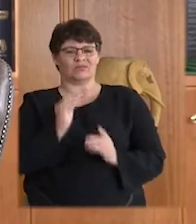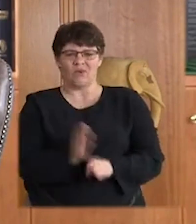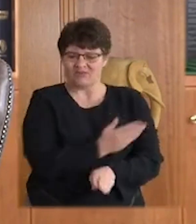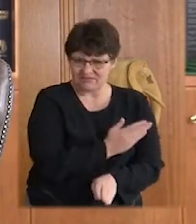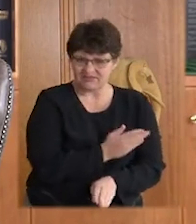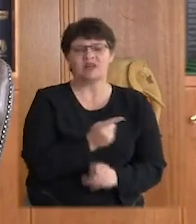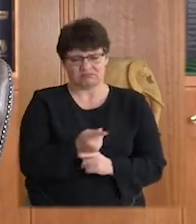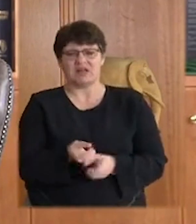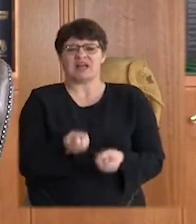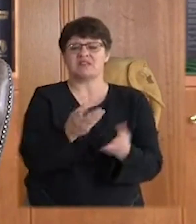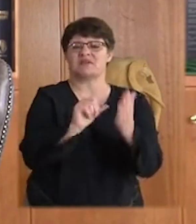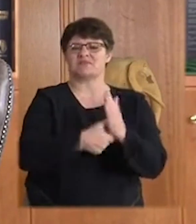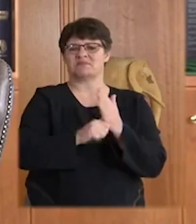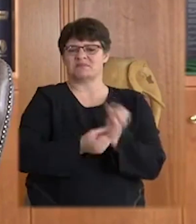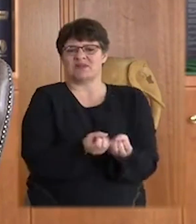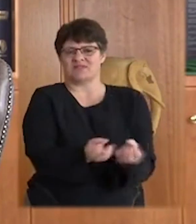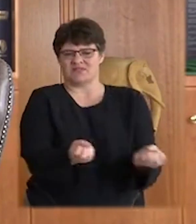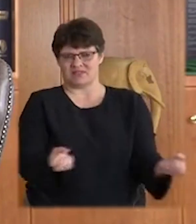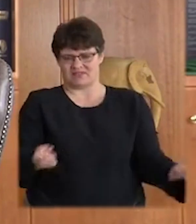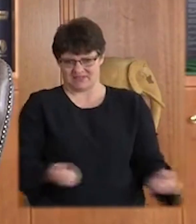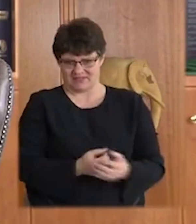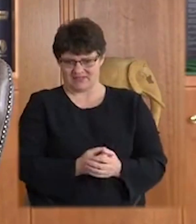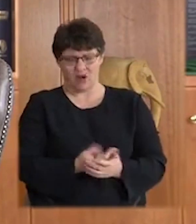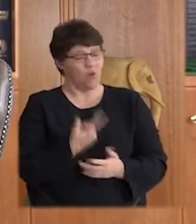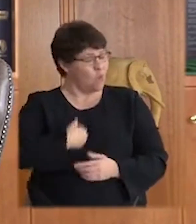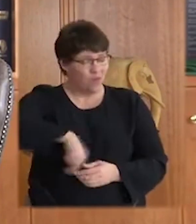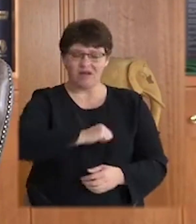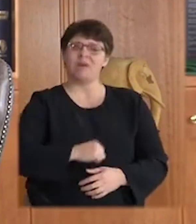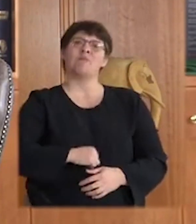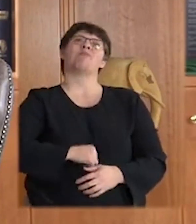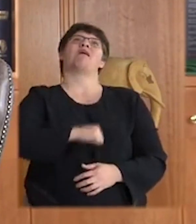Our young democracy has much to be proud of.